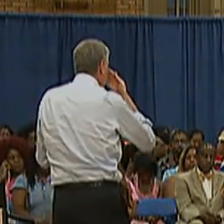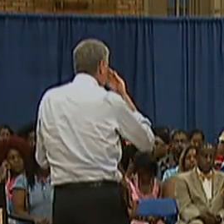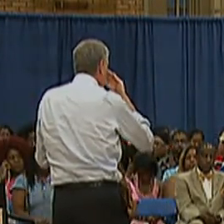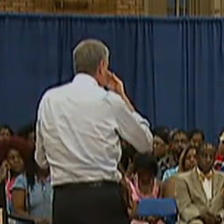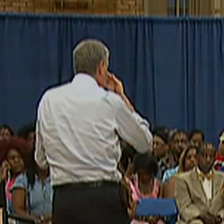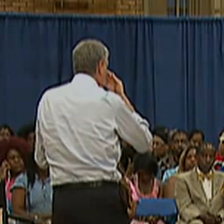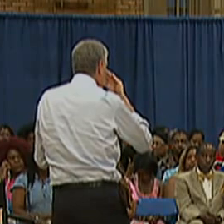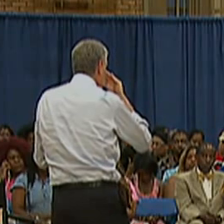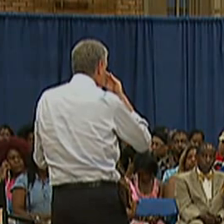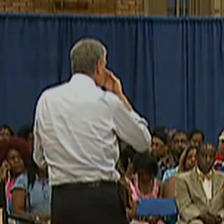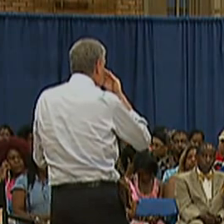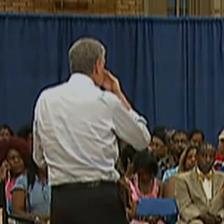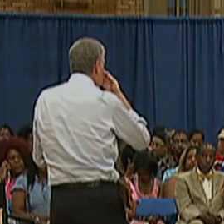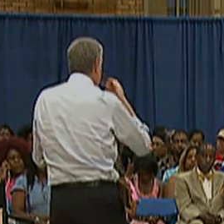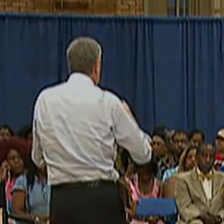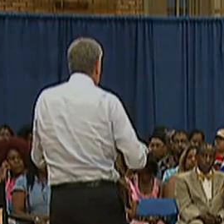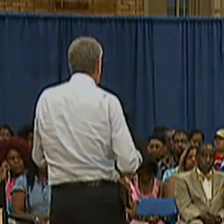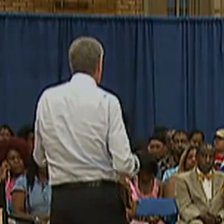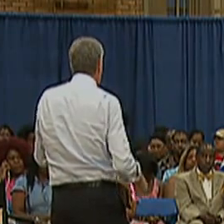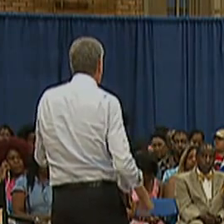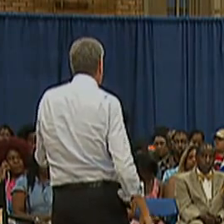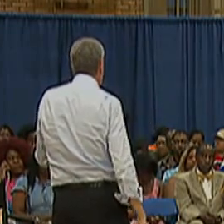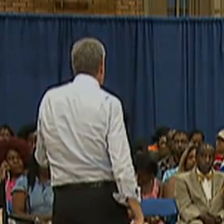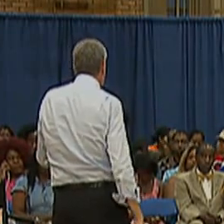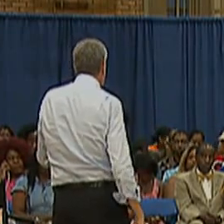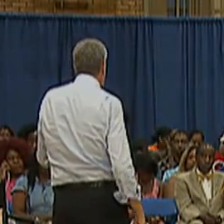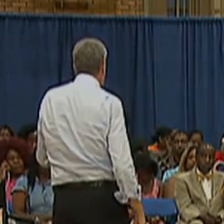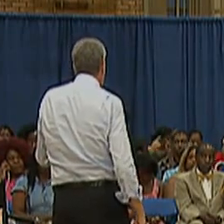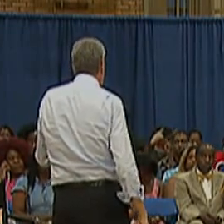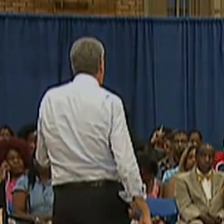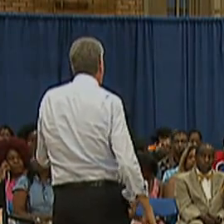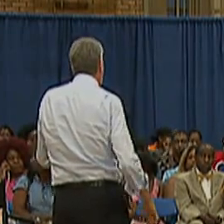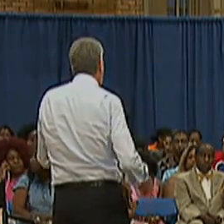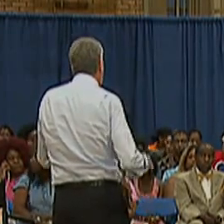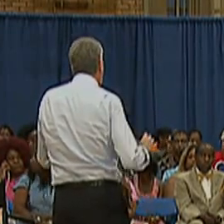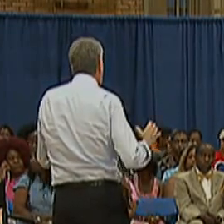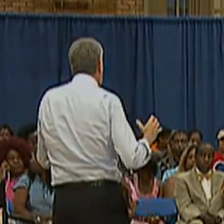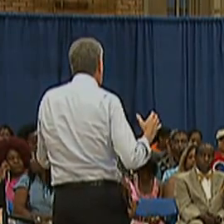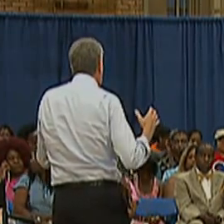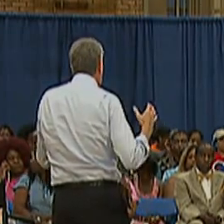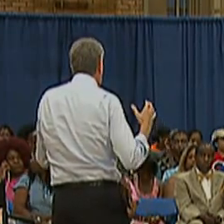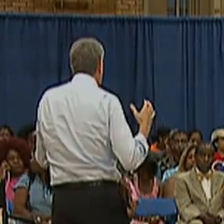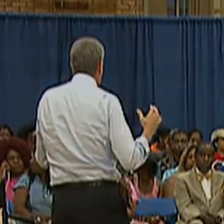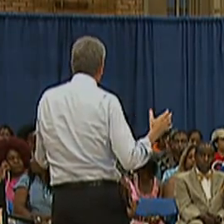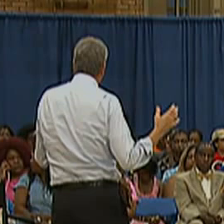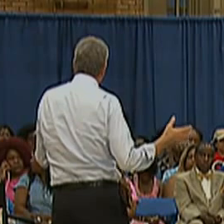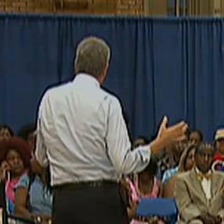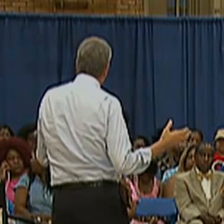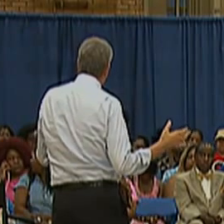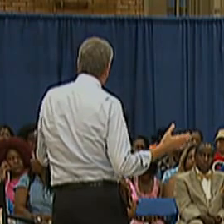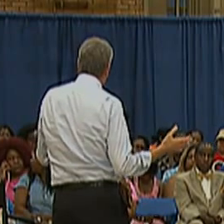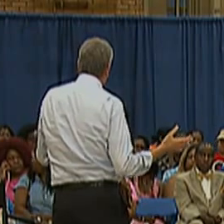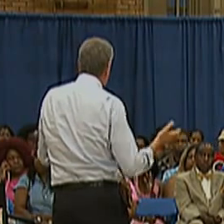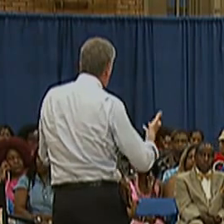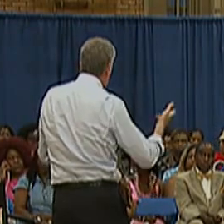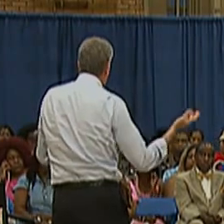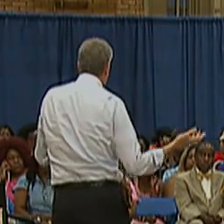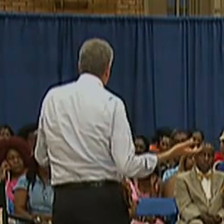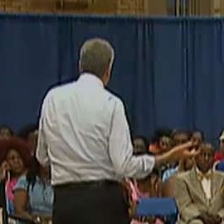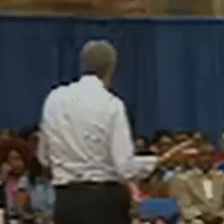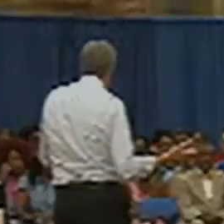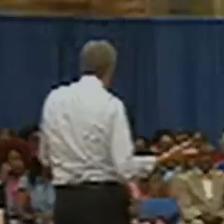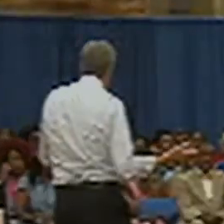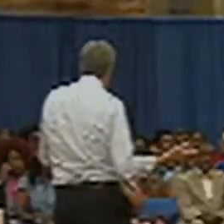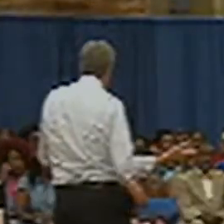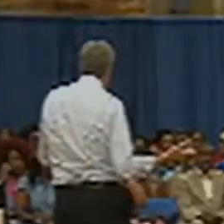can overcome the bureaucracy. The paying for it's what we have to sort out. We are trying to fund a lot of the other things that we've talked